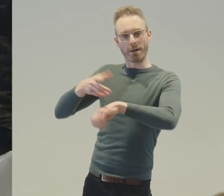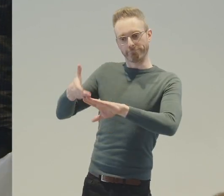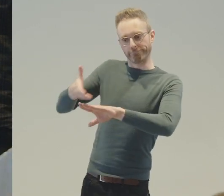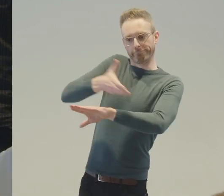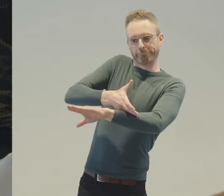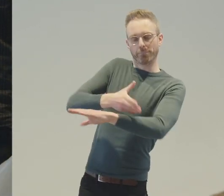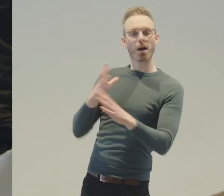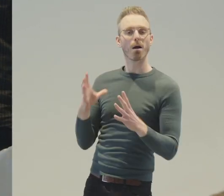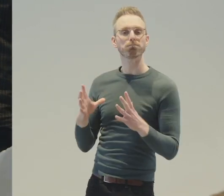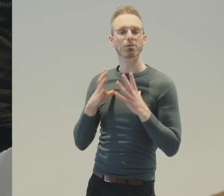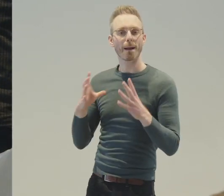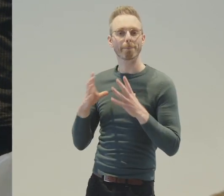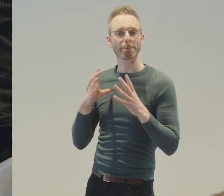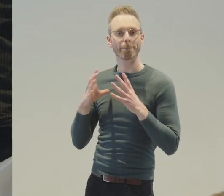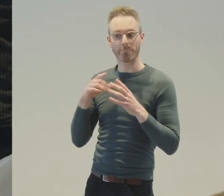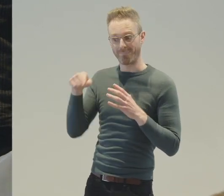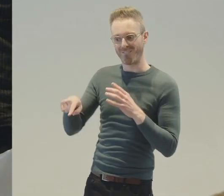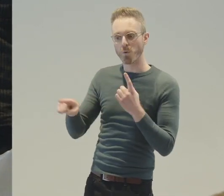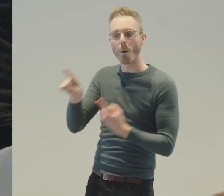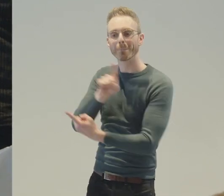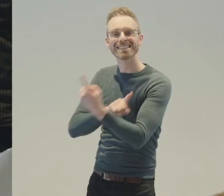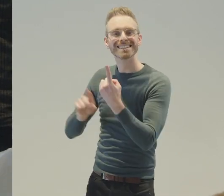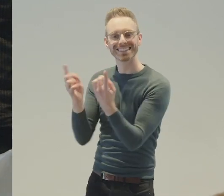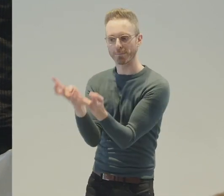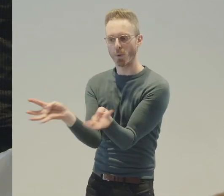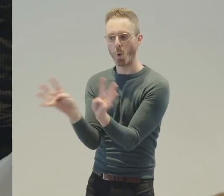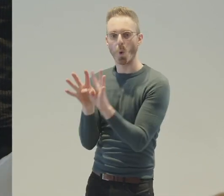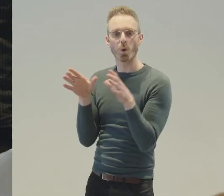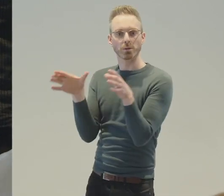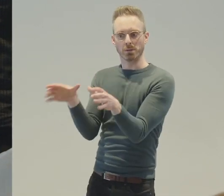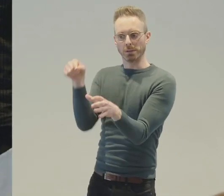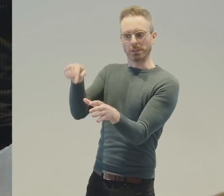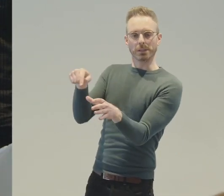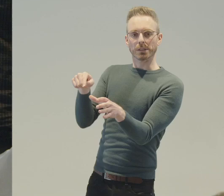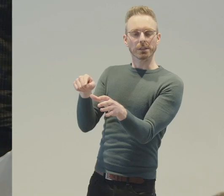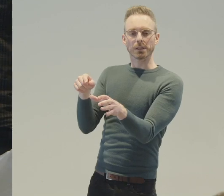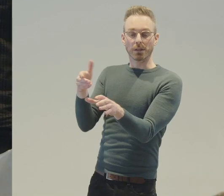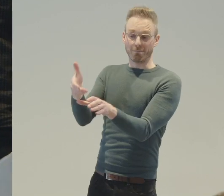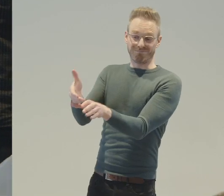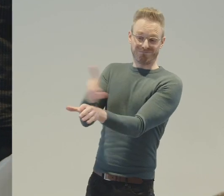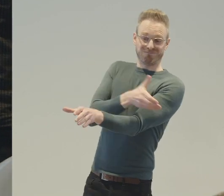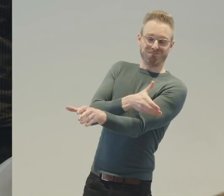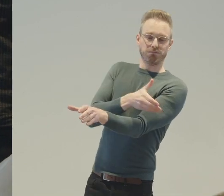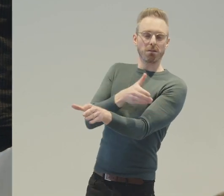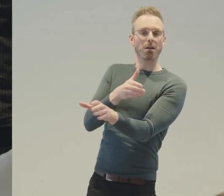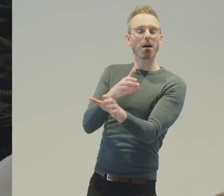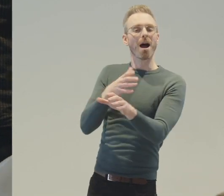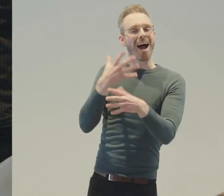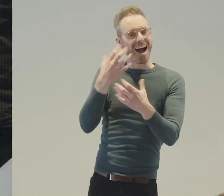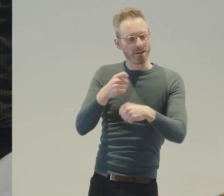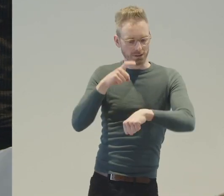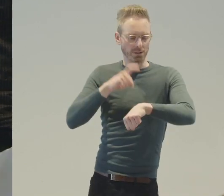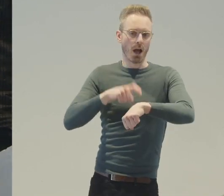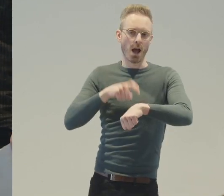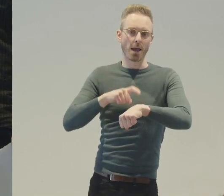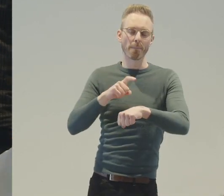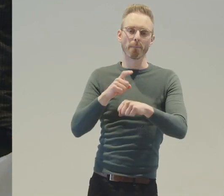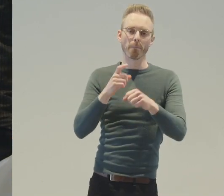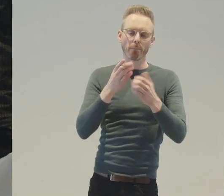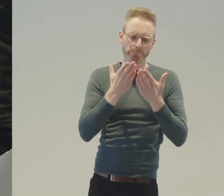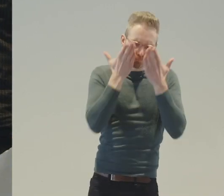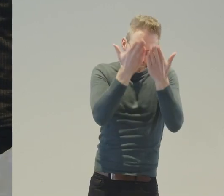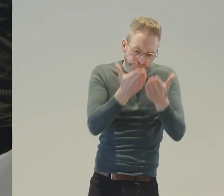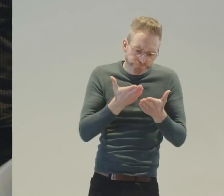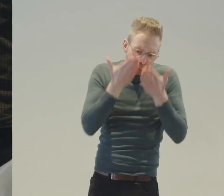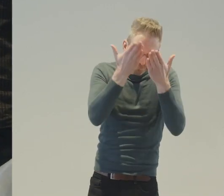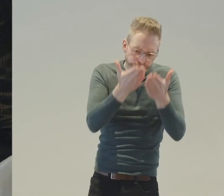that's before the actual meeting itself, just to go through like what's gonna